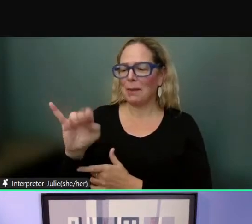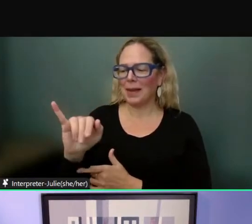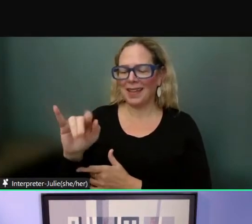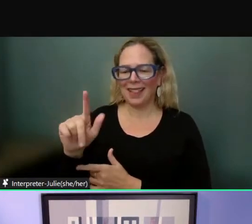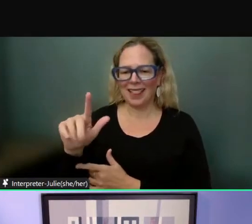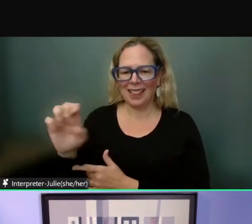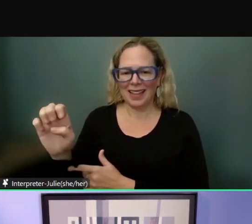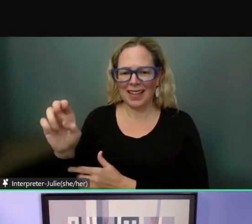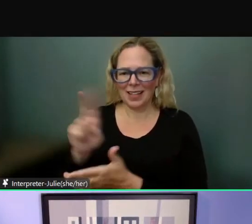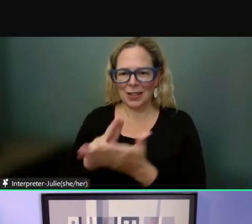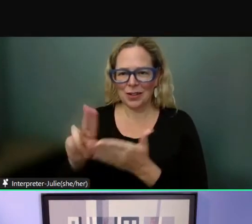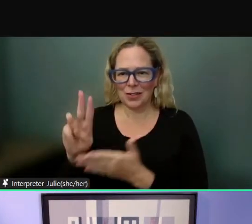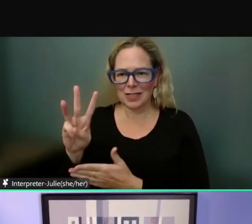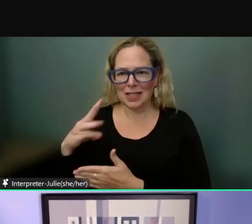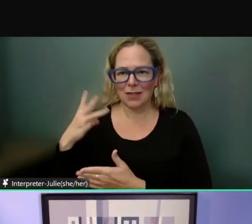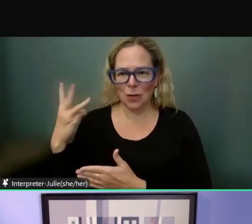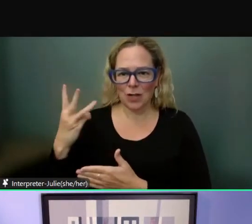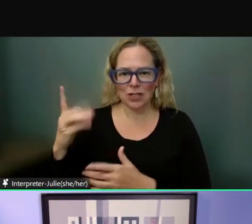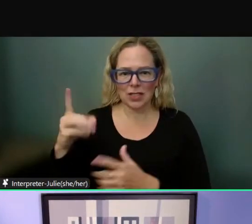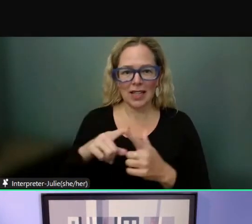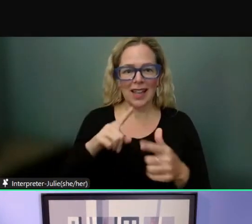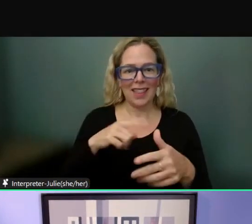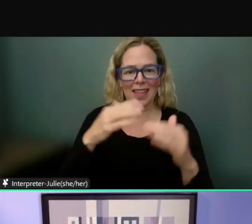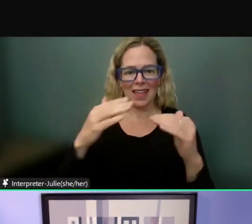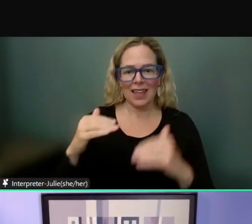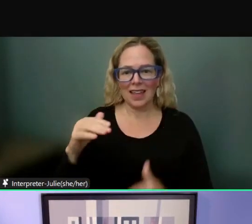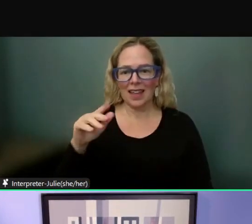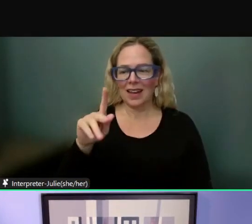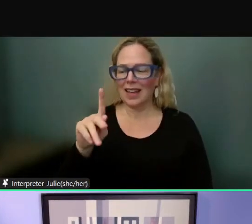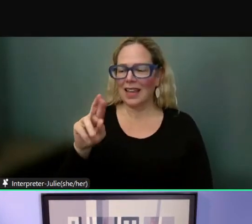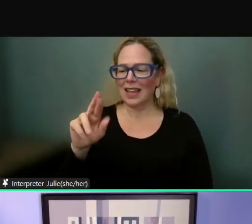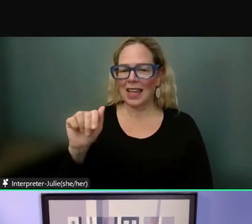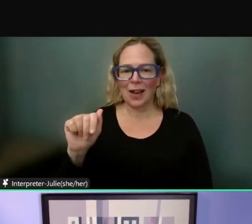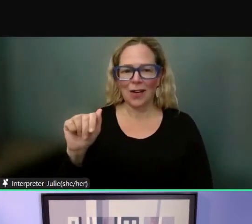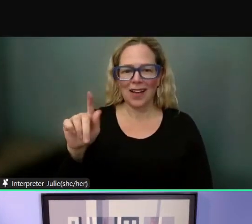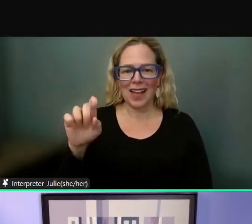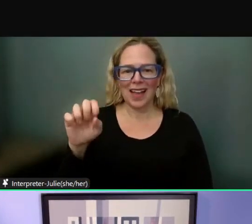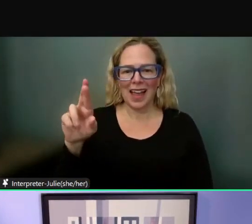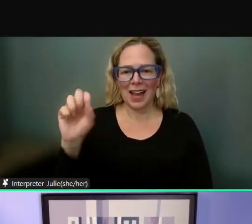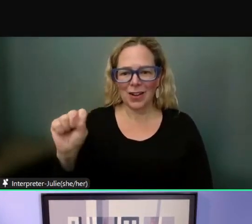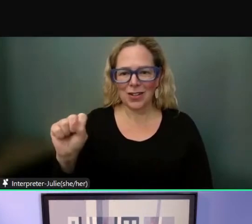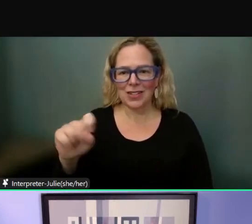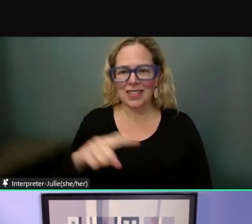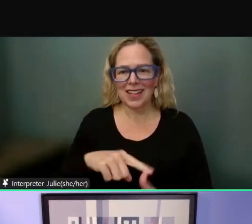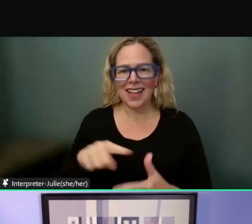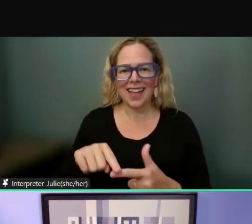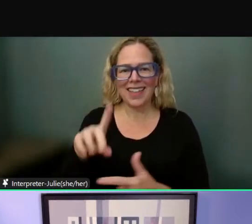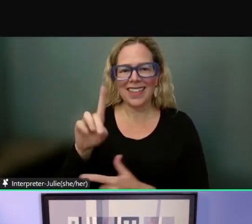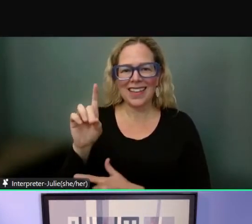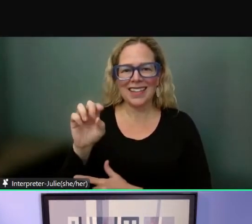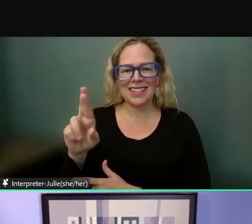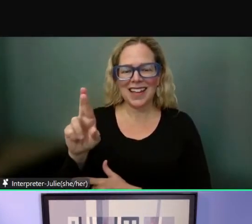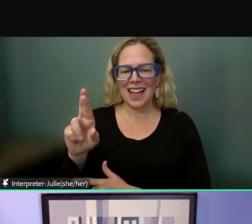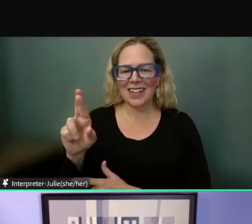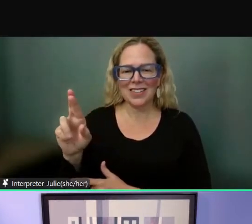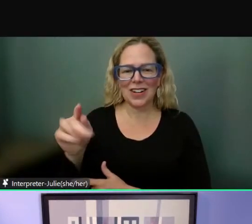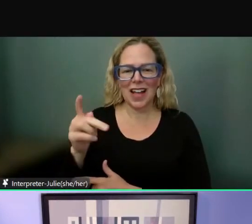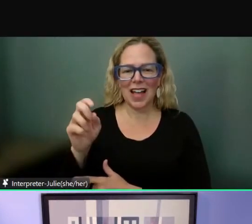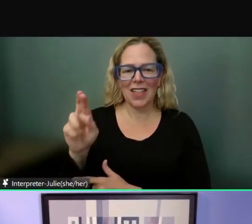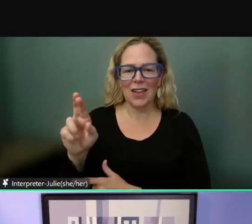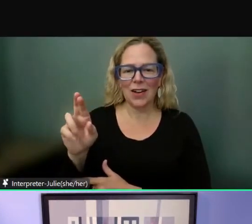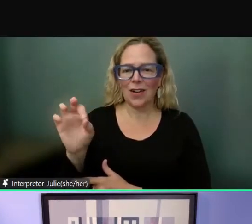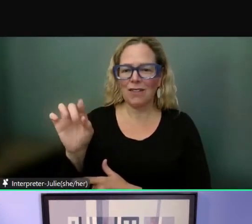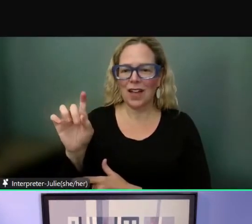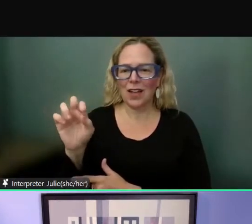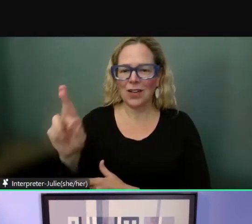by Dr. Kara Ayers at the University of Cincinnati, and then Drs. Heather Feldner at the University of Washington and